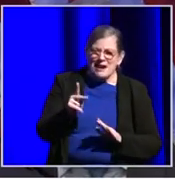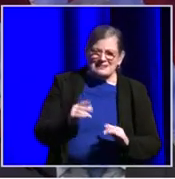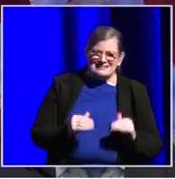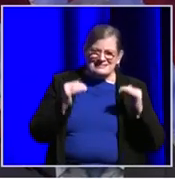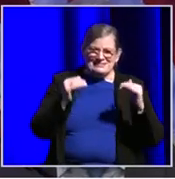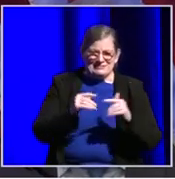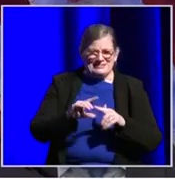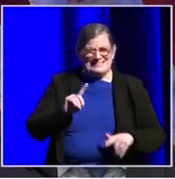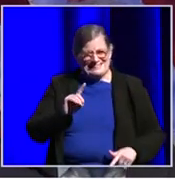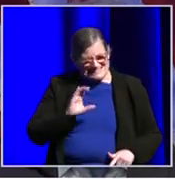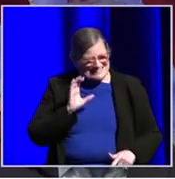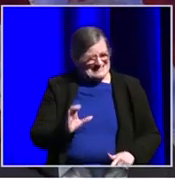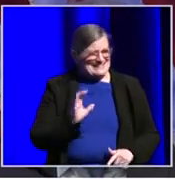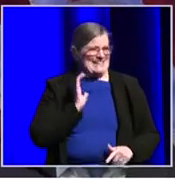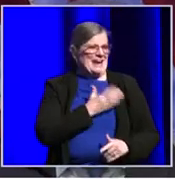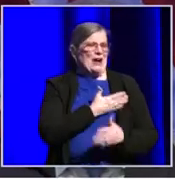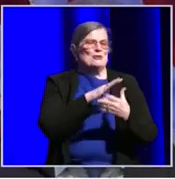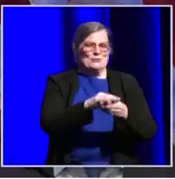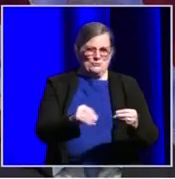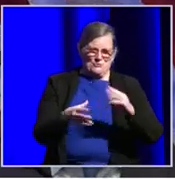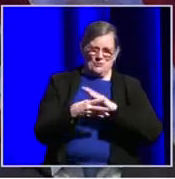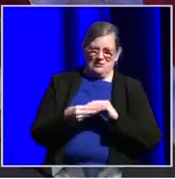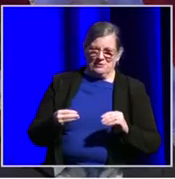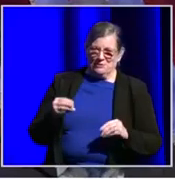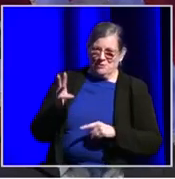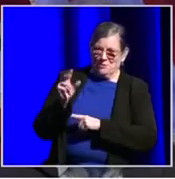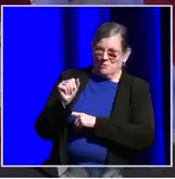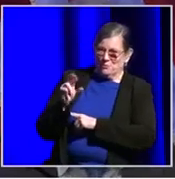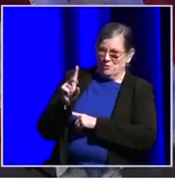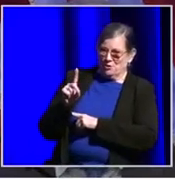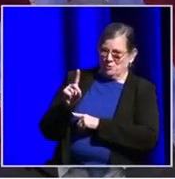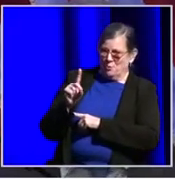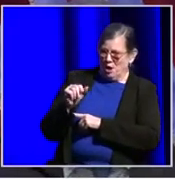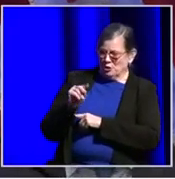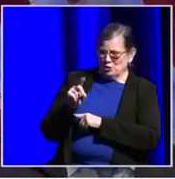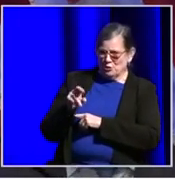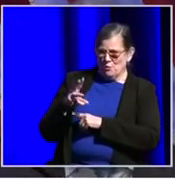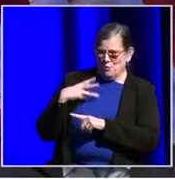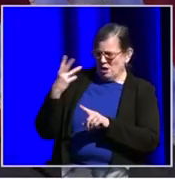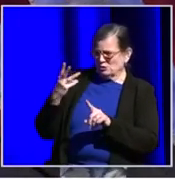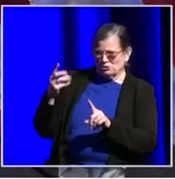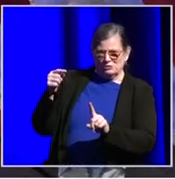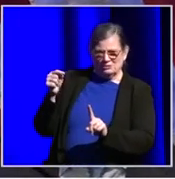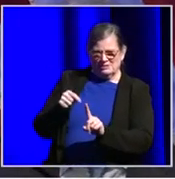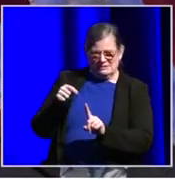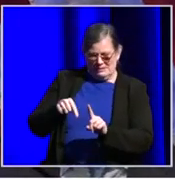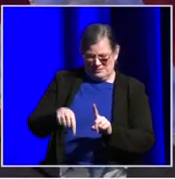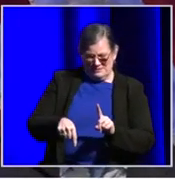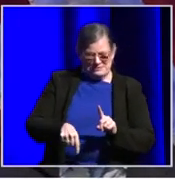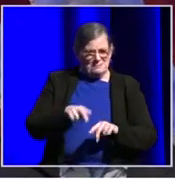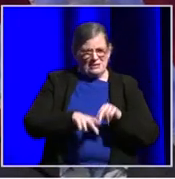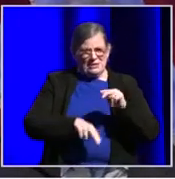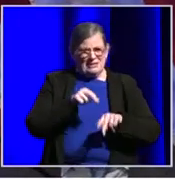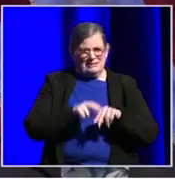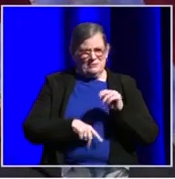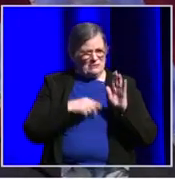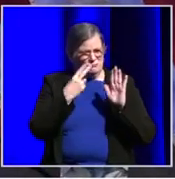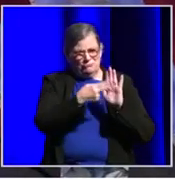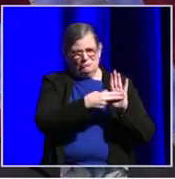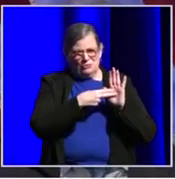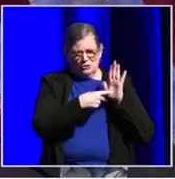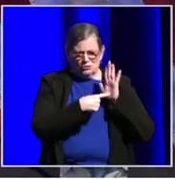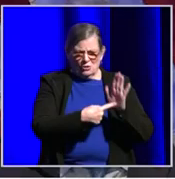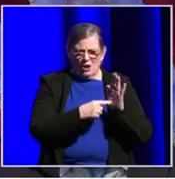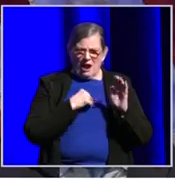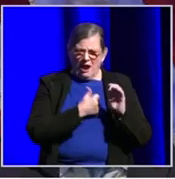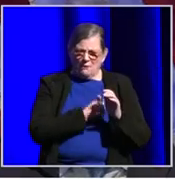it? Walter Washington, for whom this building is named, showed us how to win when he proved to the Congress